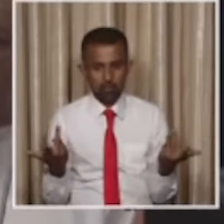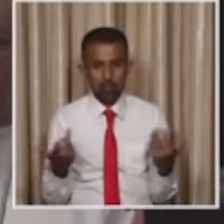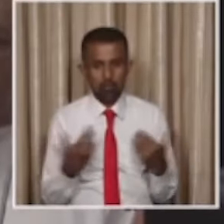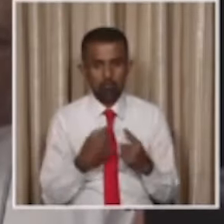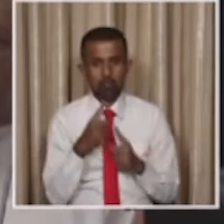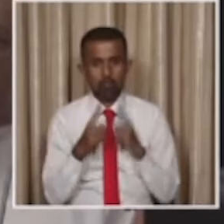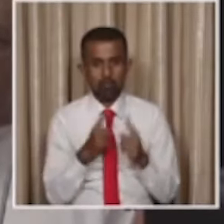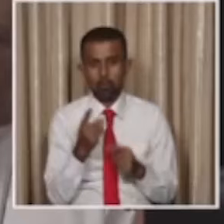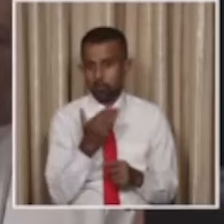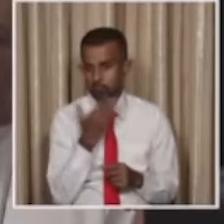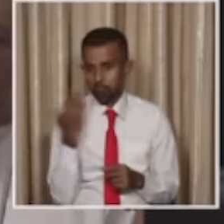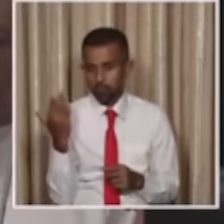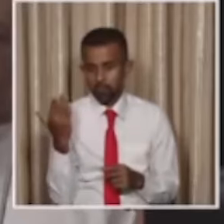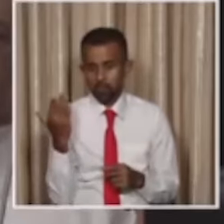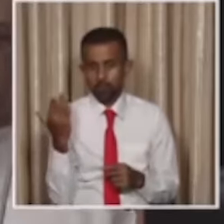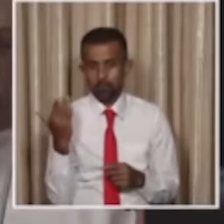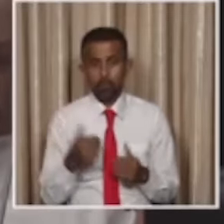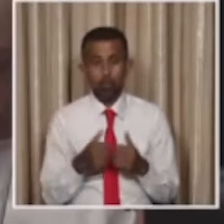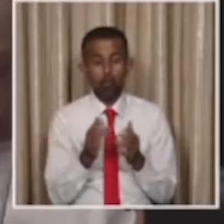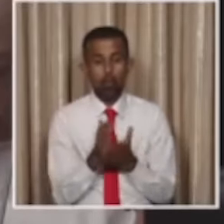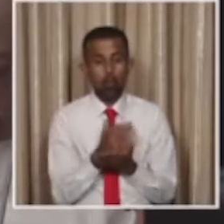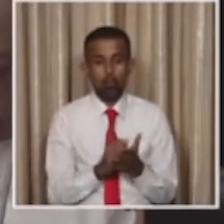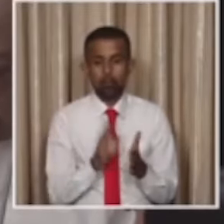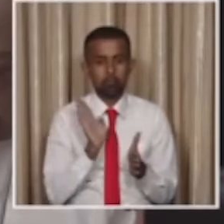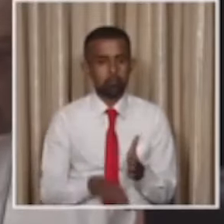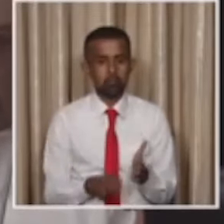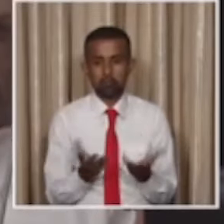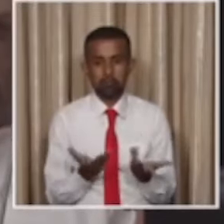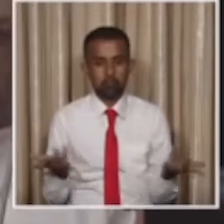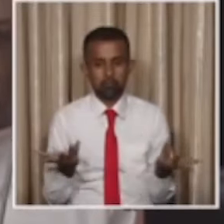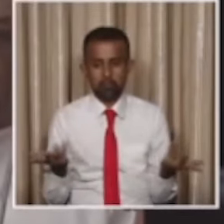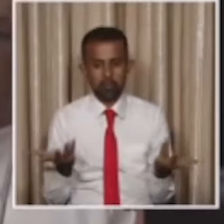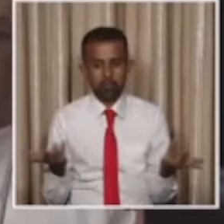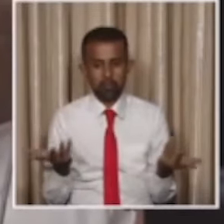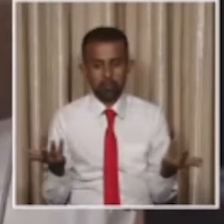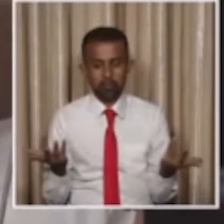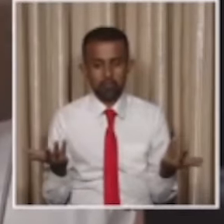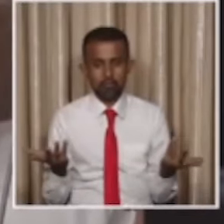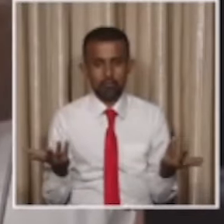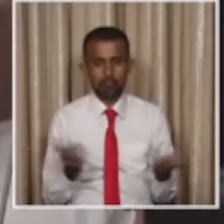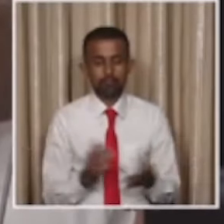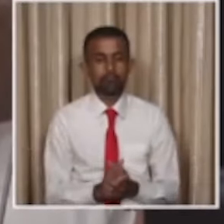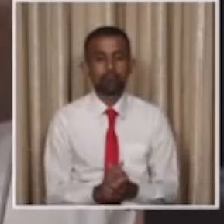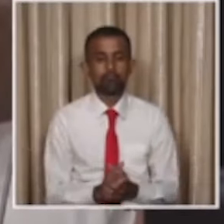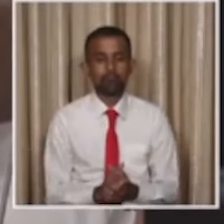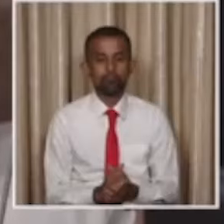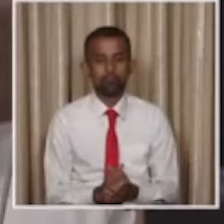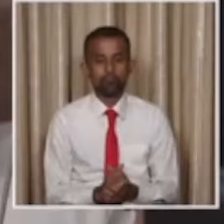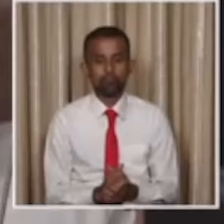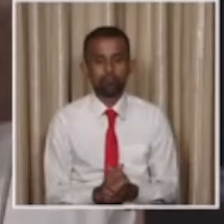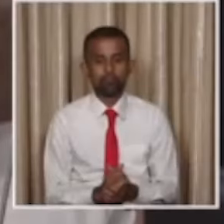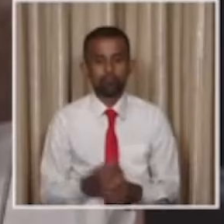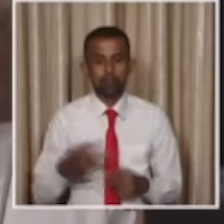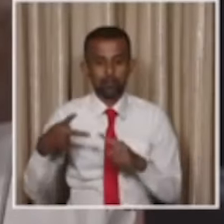his judgment also out. Which is the governing one? You can't go around like that. That is actually what I am saying.